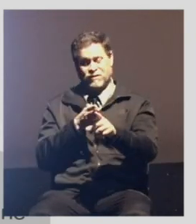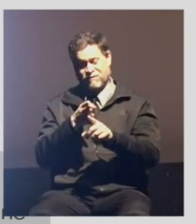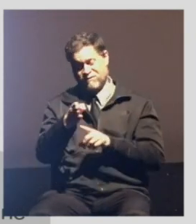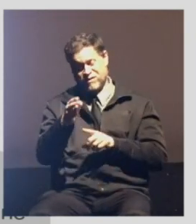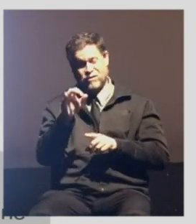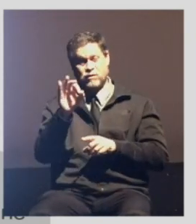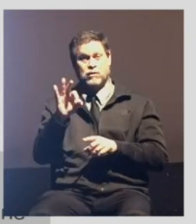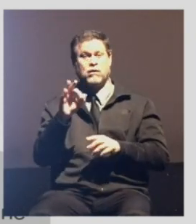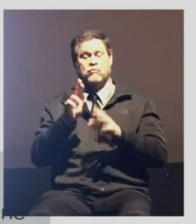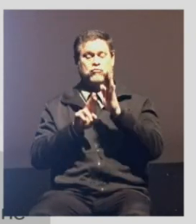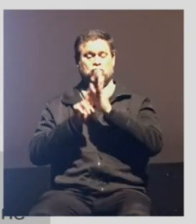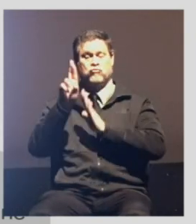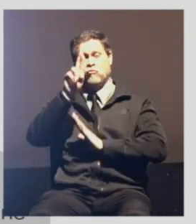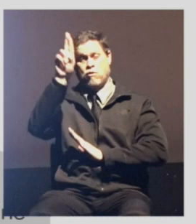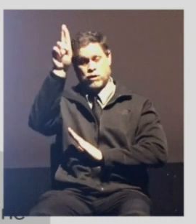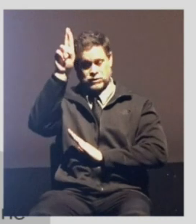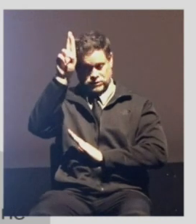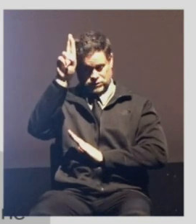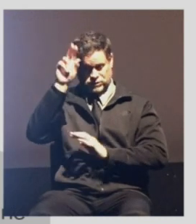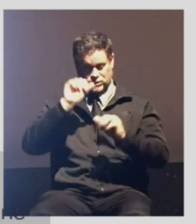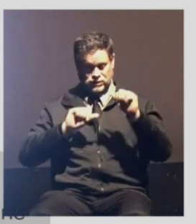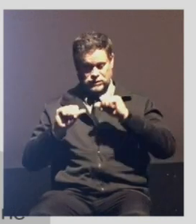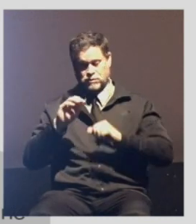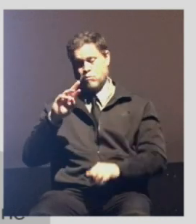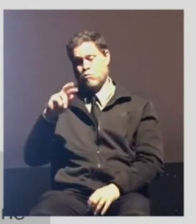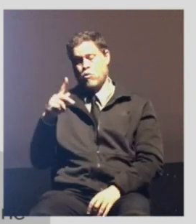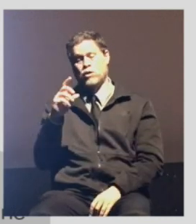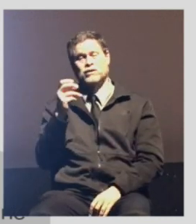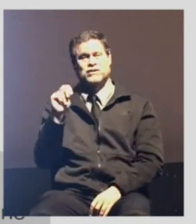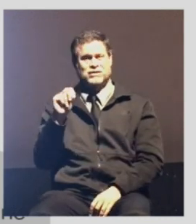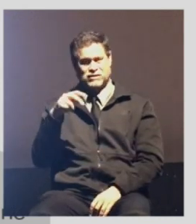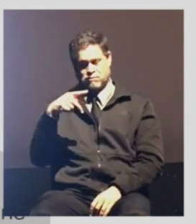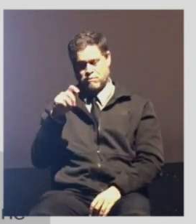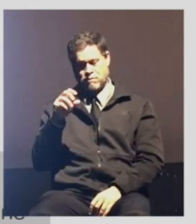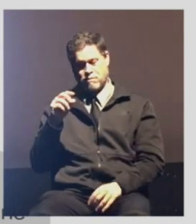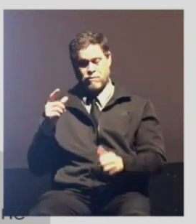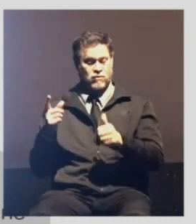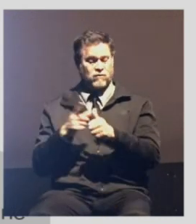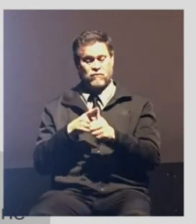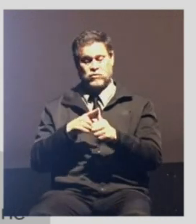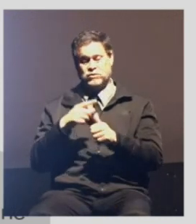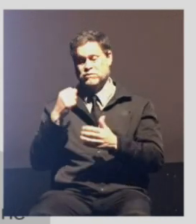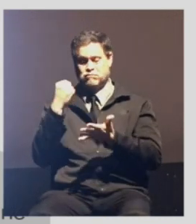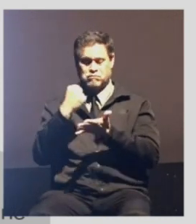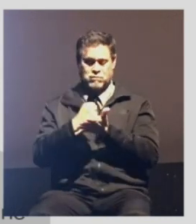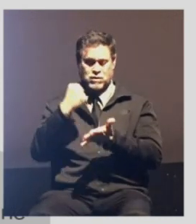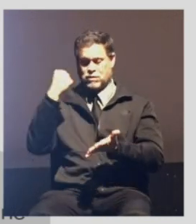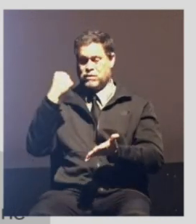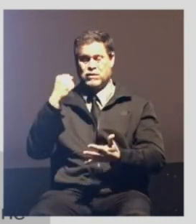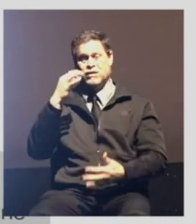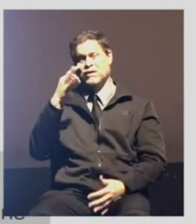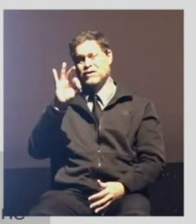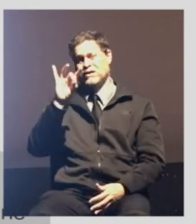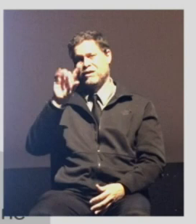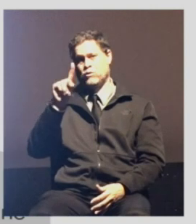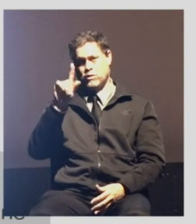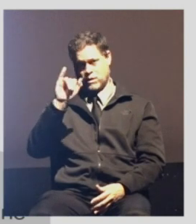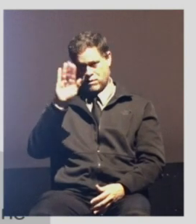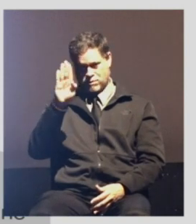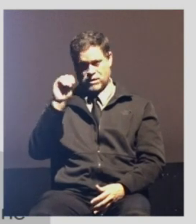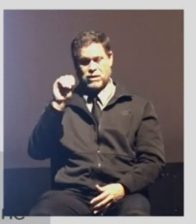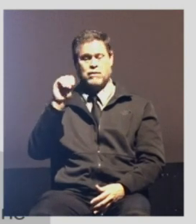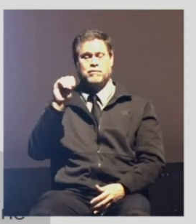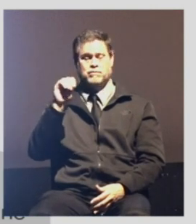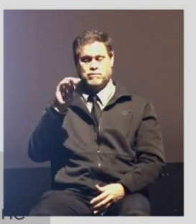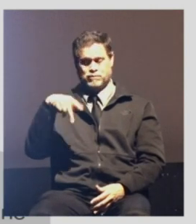of rocket science. Mark Dean patented the first 1981 IBM